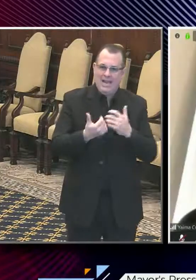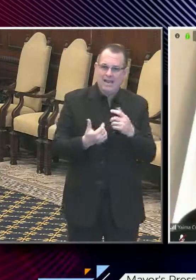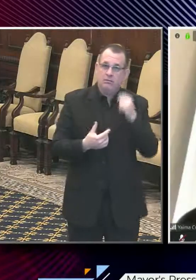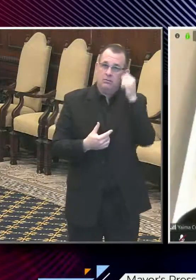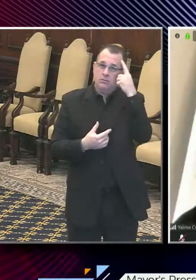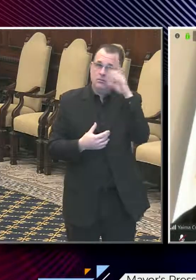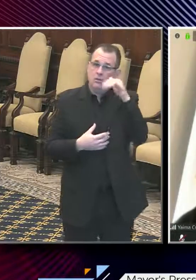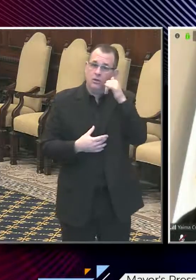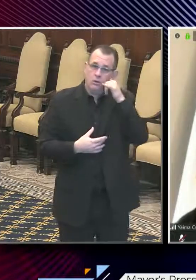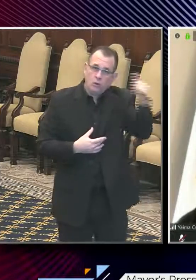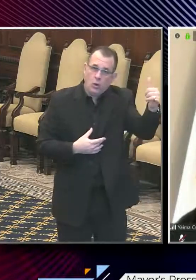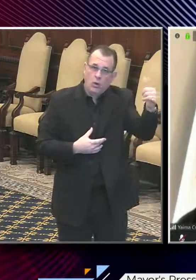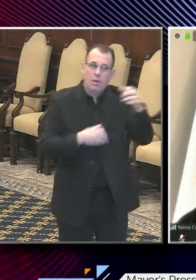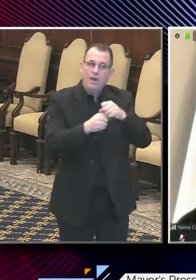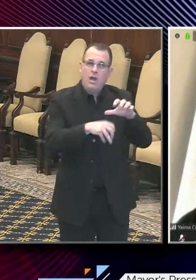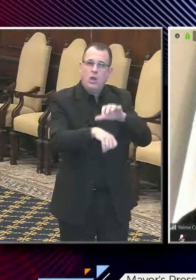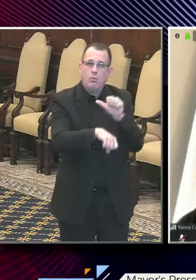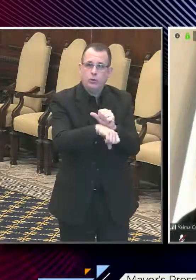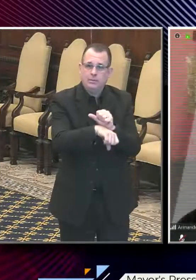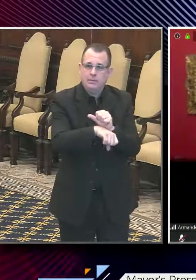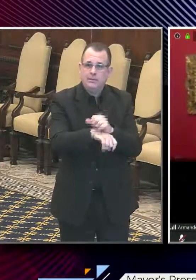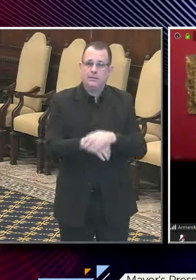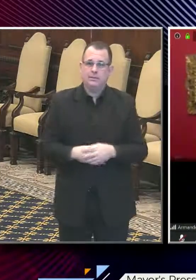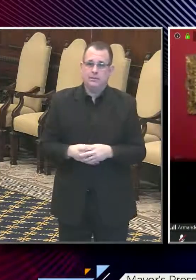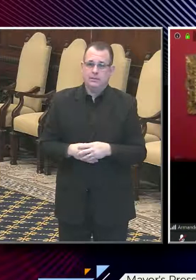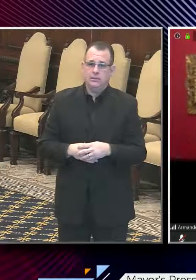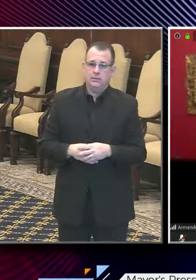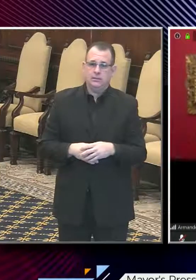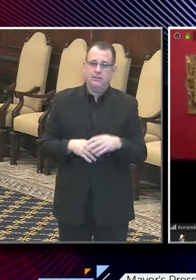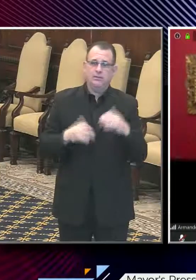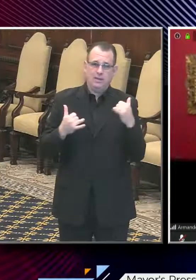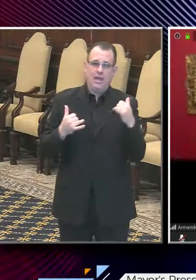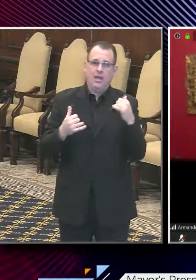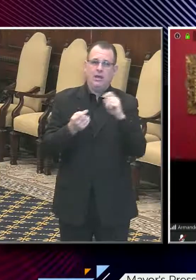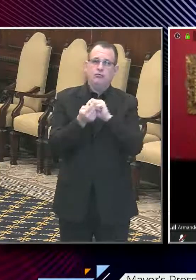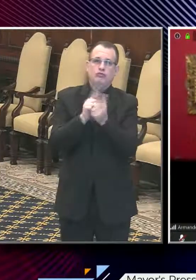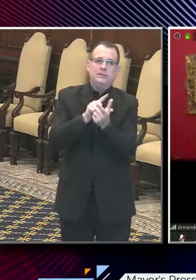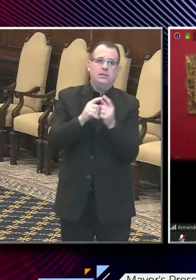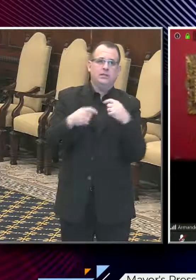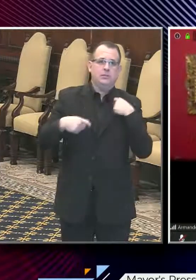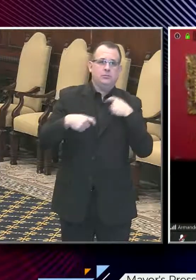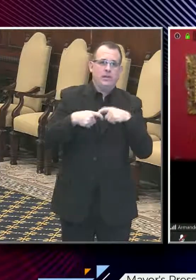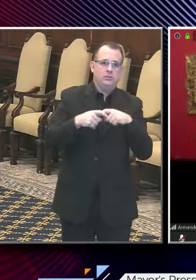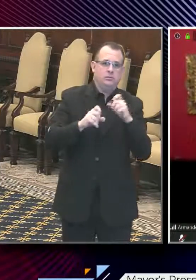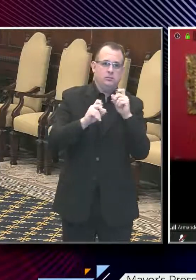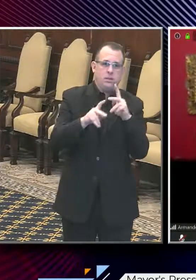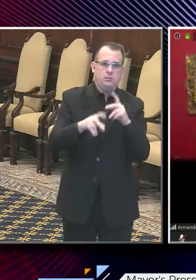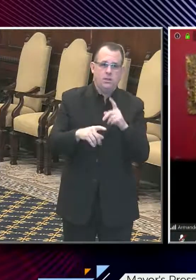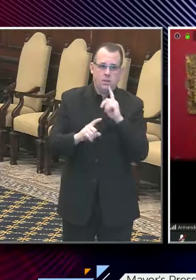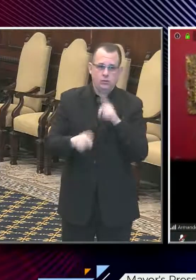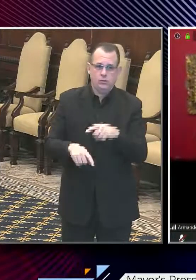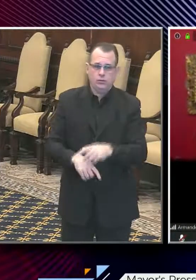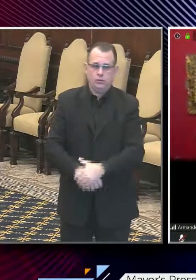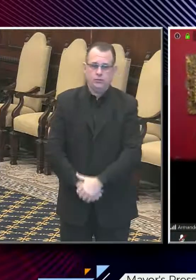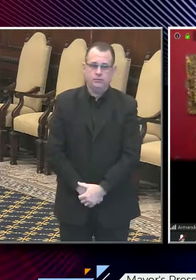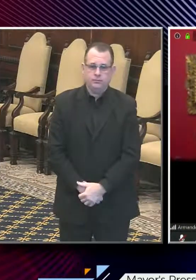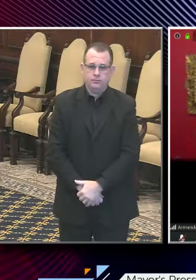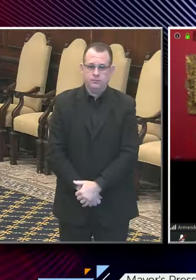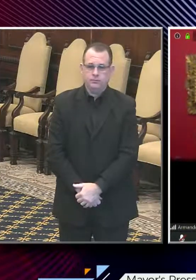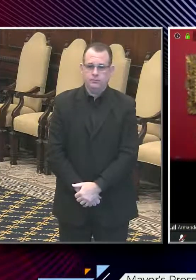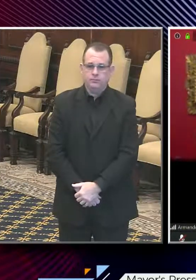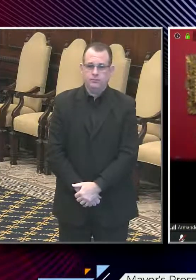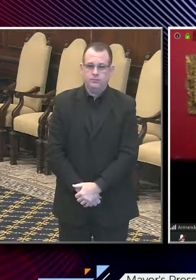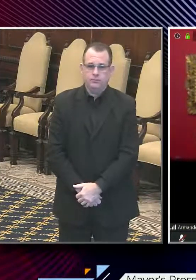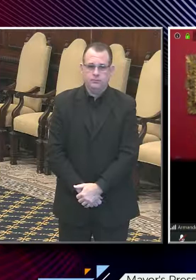Queremos anunciar de que esto se va a hacer la próxima semana. No va a haber un costo, aunque sí se va a recolectar la información sobre el seguro médico que tenga la persona para tratar de recobrar